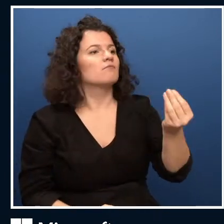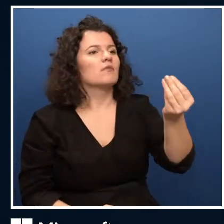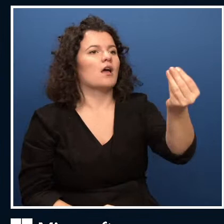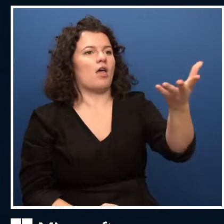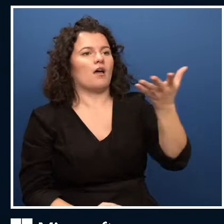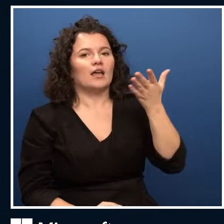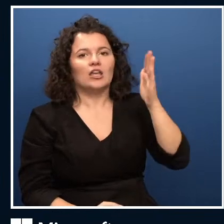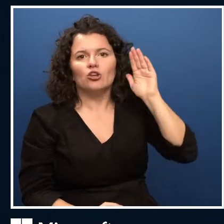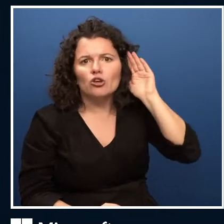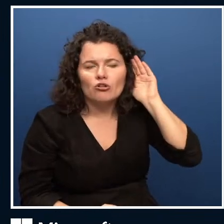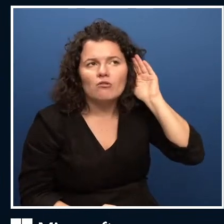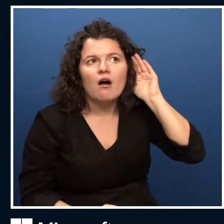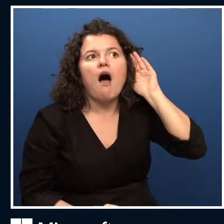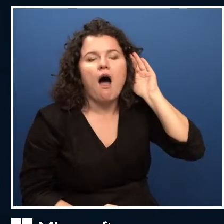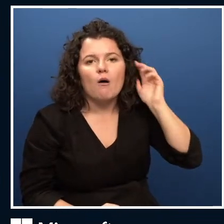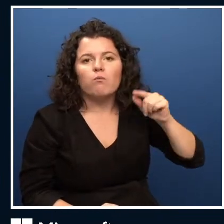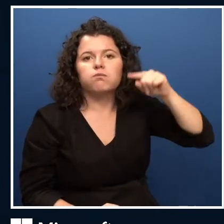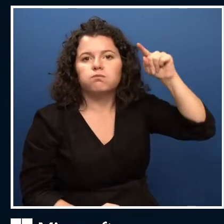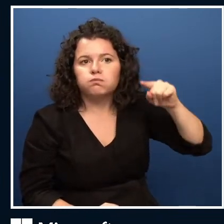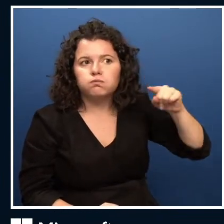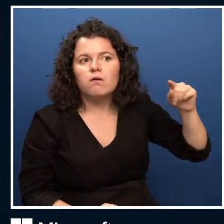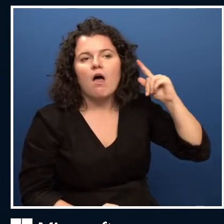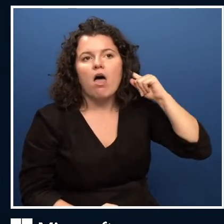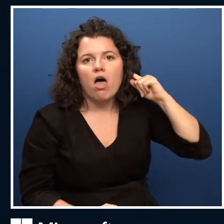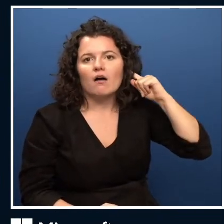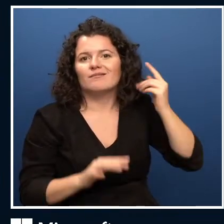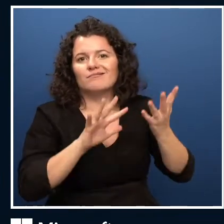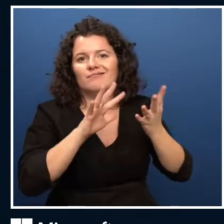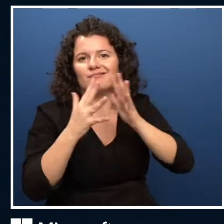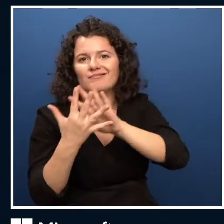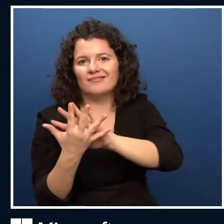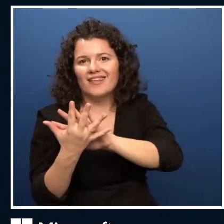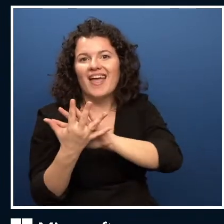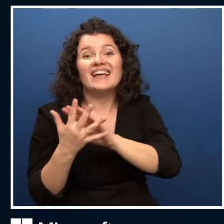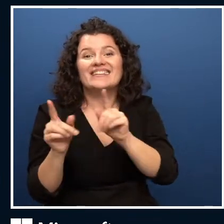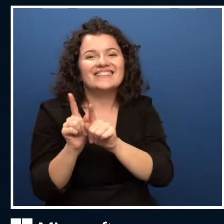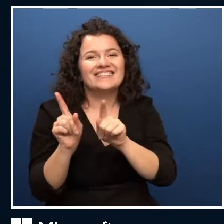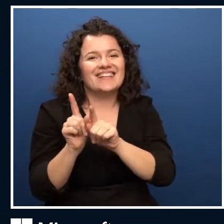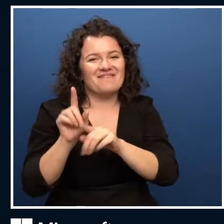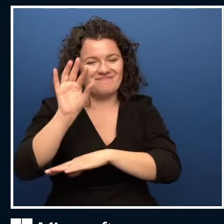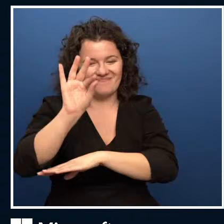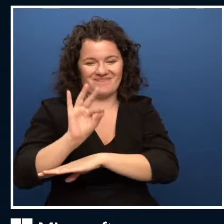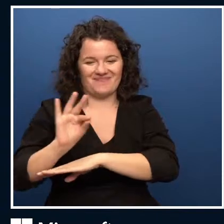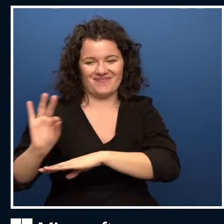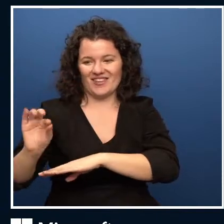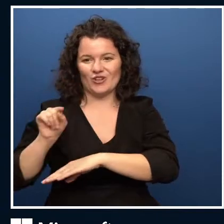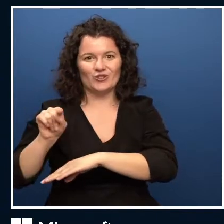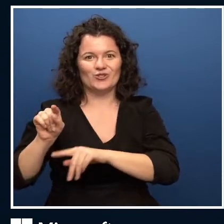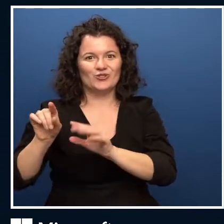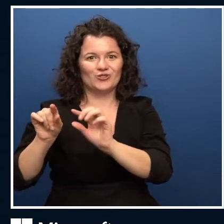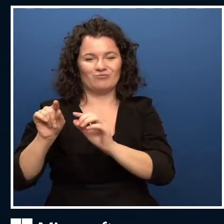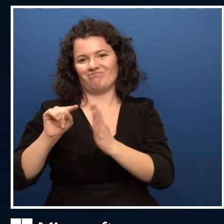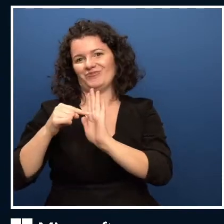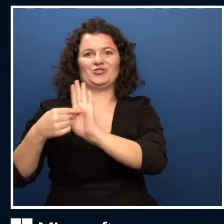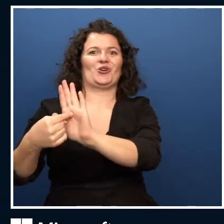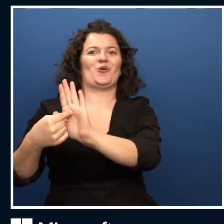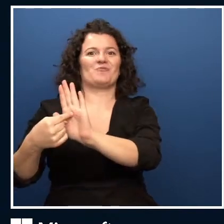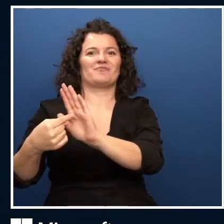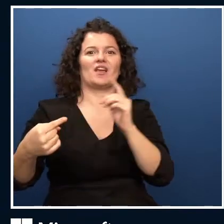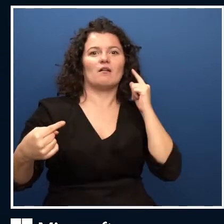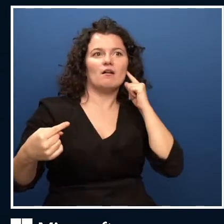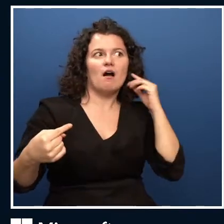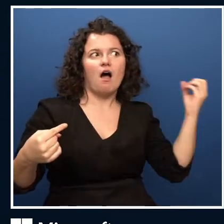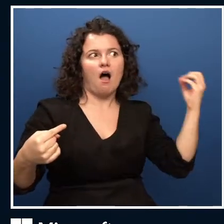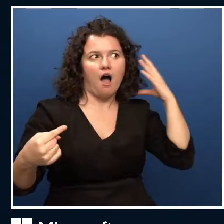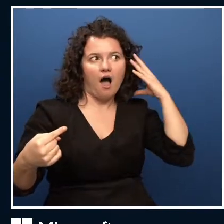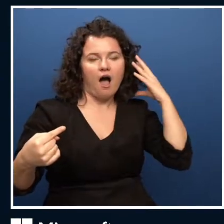a realistic view of how humans perceive audio, and that's why this is a really important